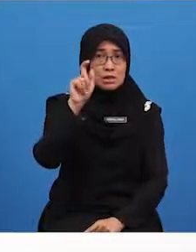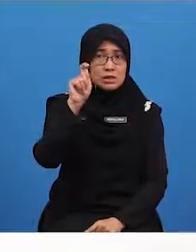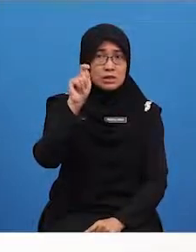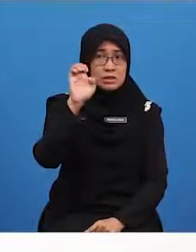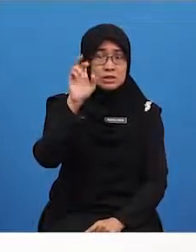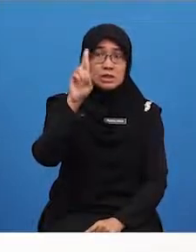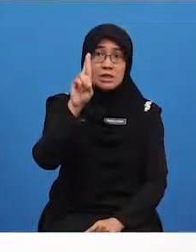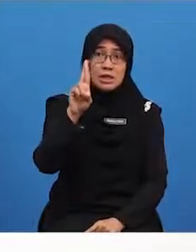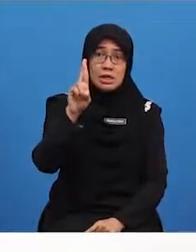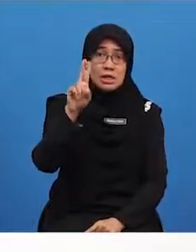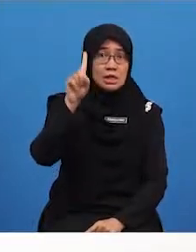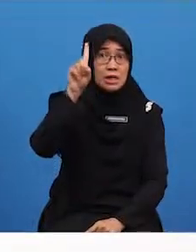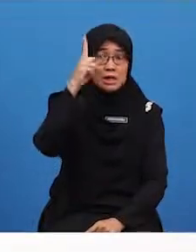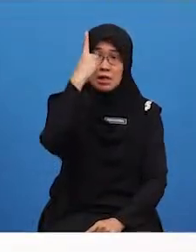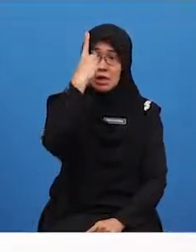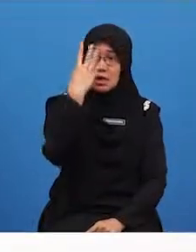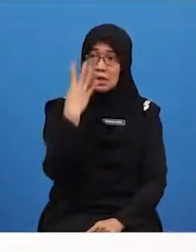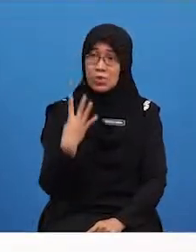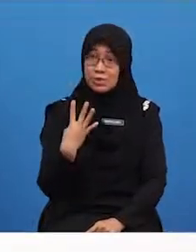is called quarter.